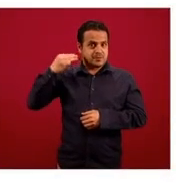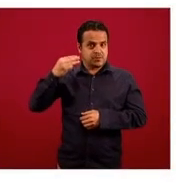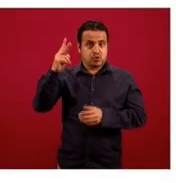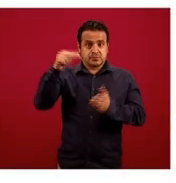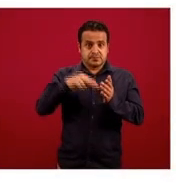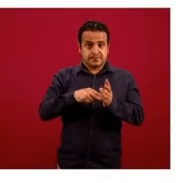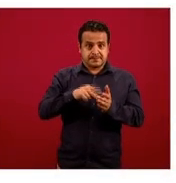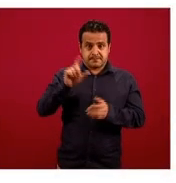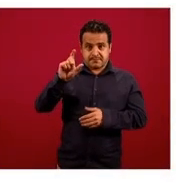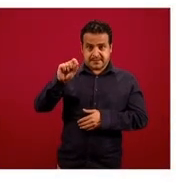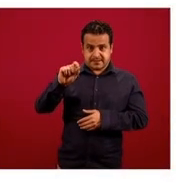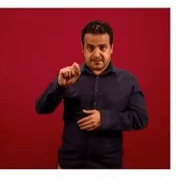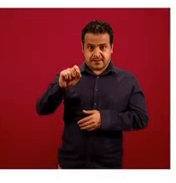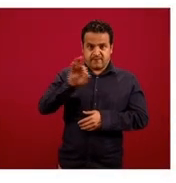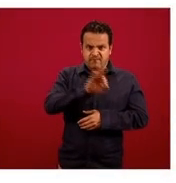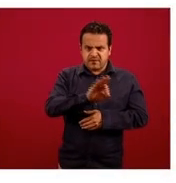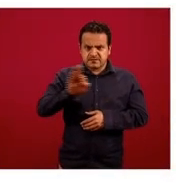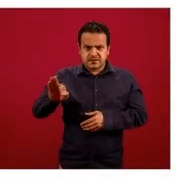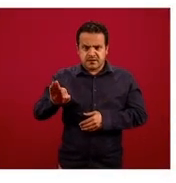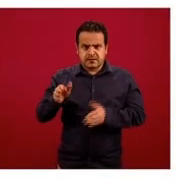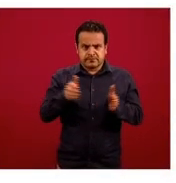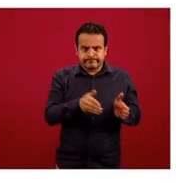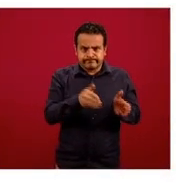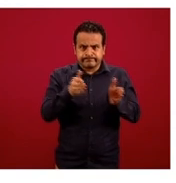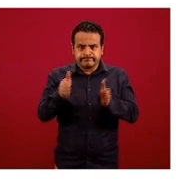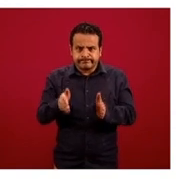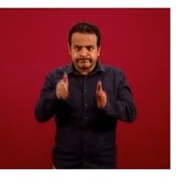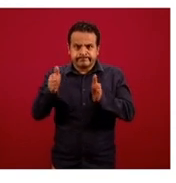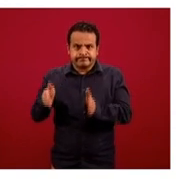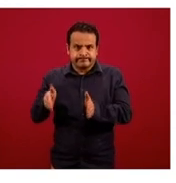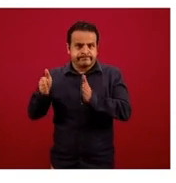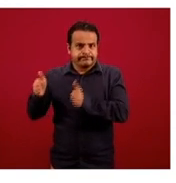March of 2020,